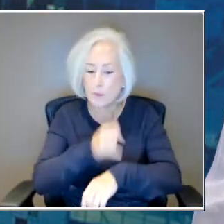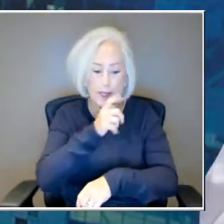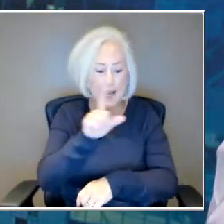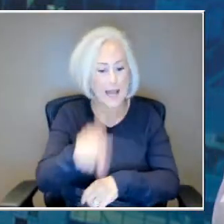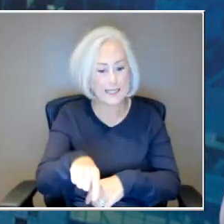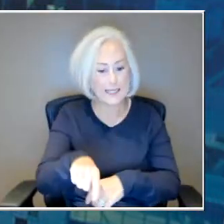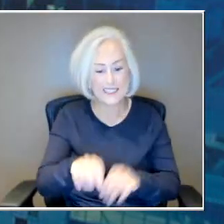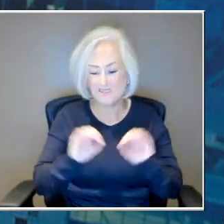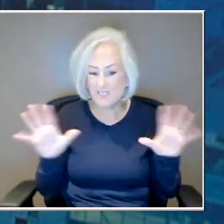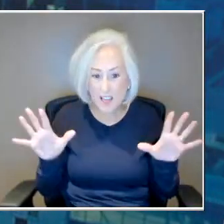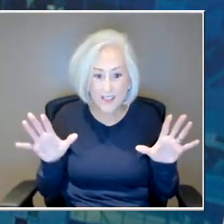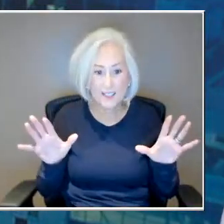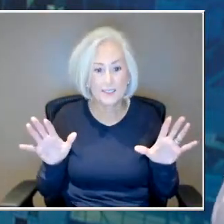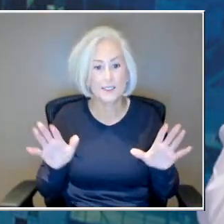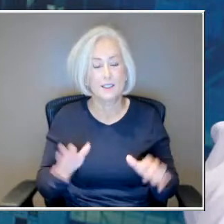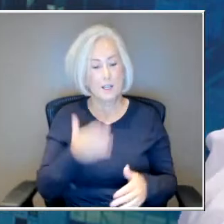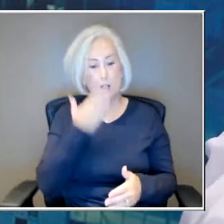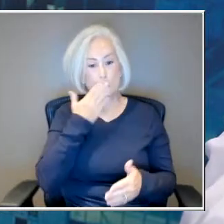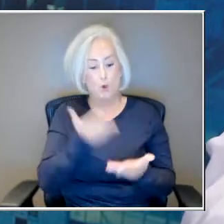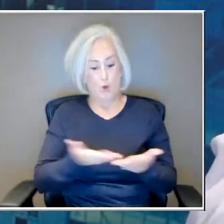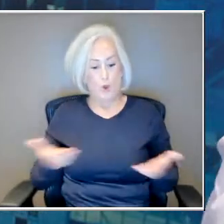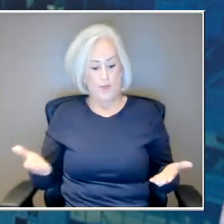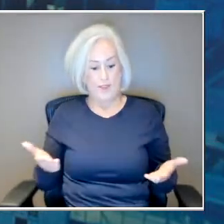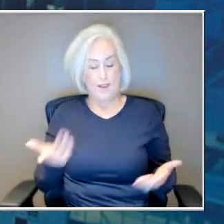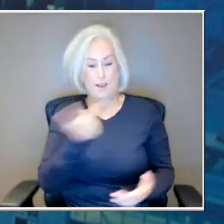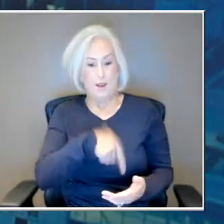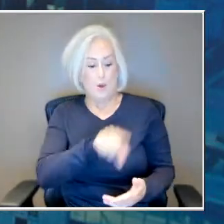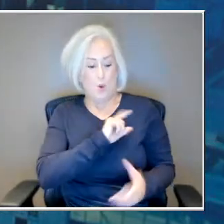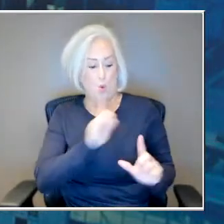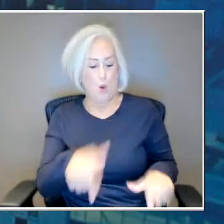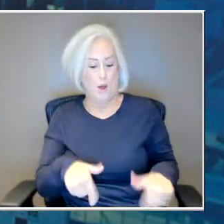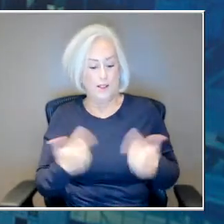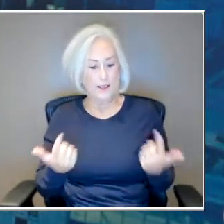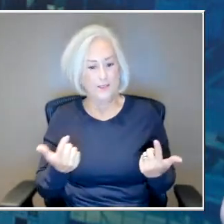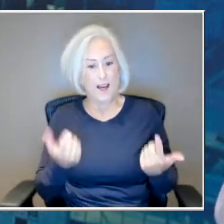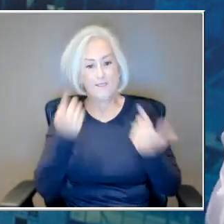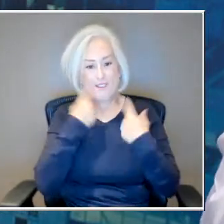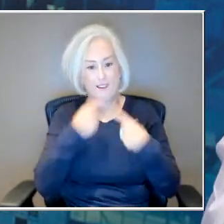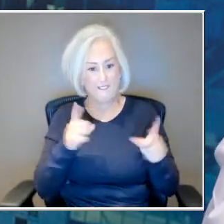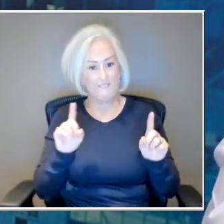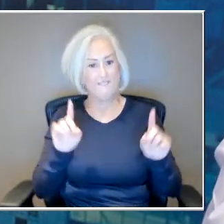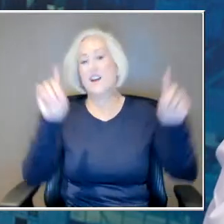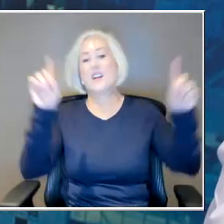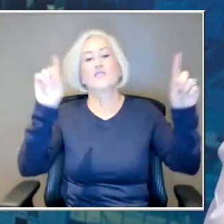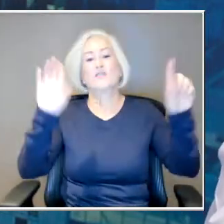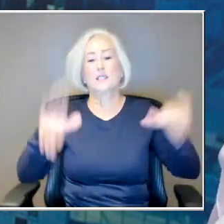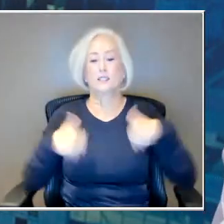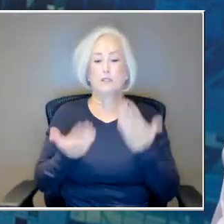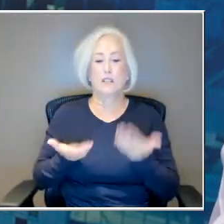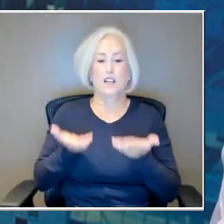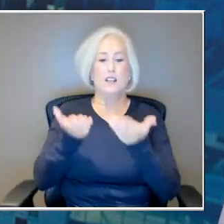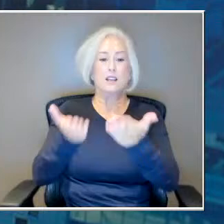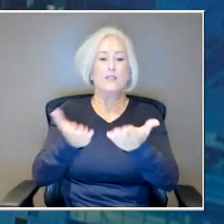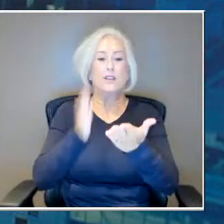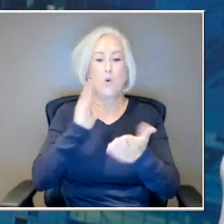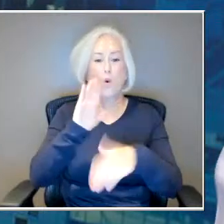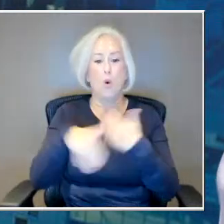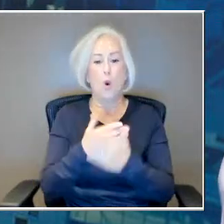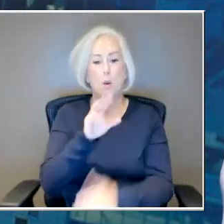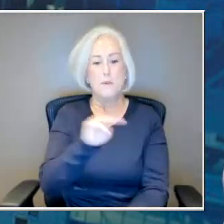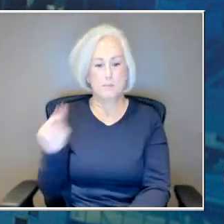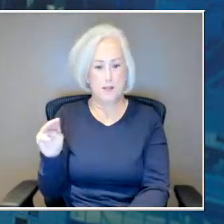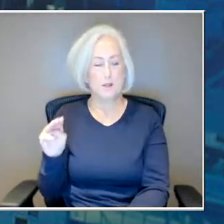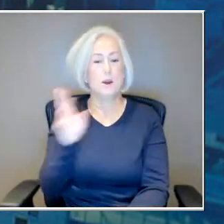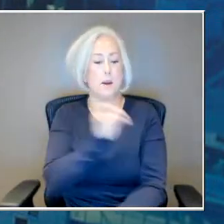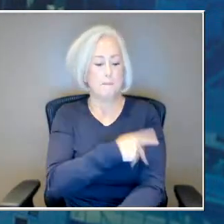thing about that is the quality of life and effectiveness and quality of life that actually be provided for all myeloma patients. So that's really how important this